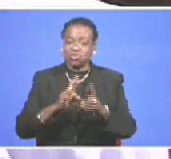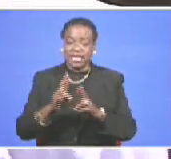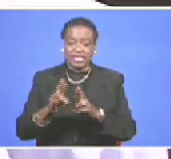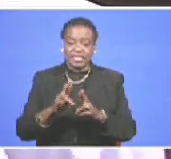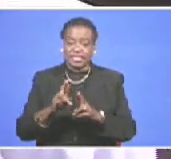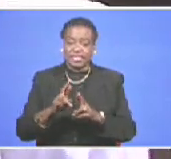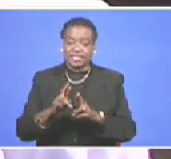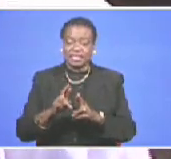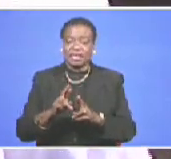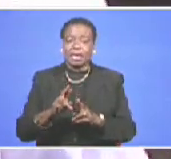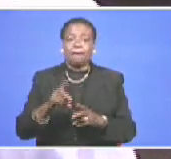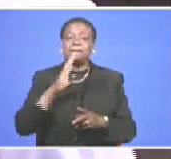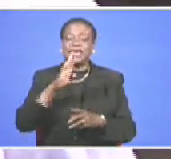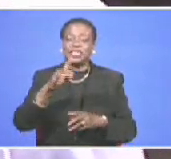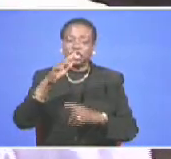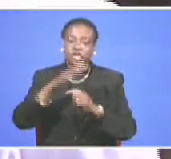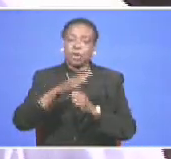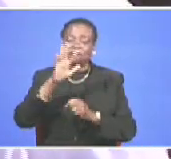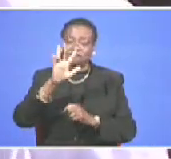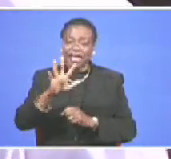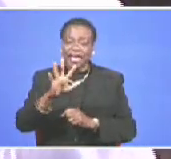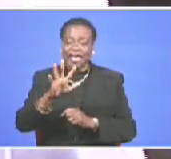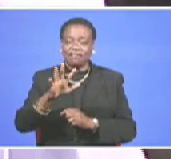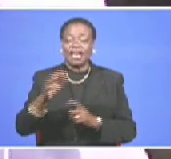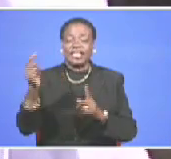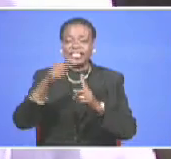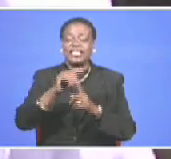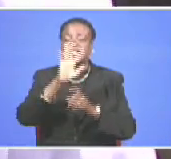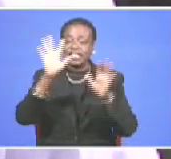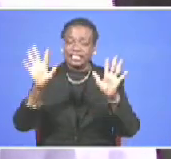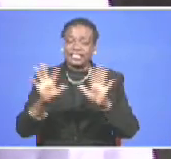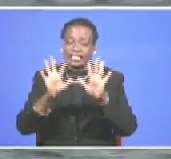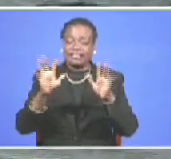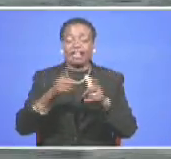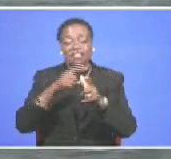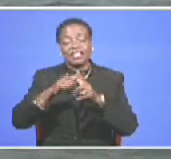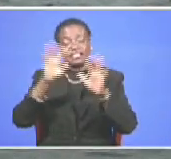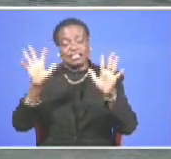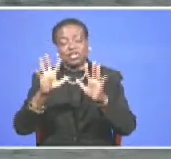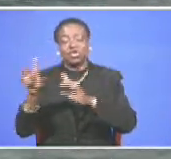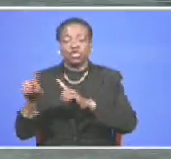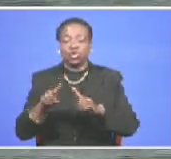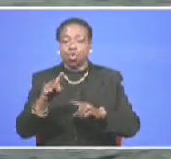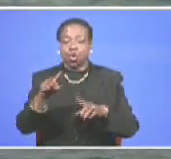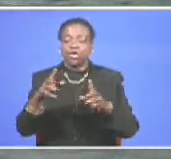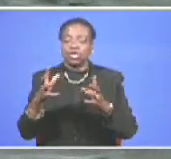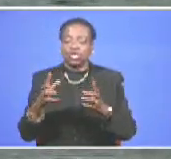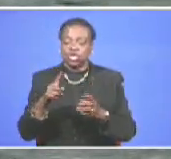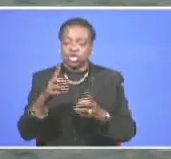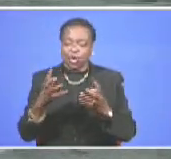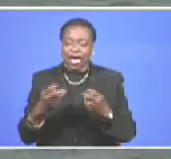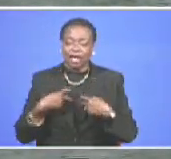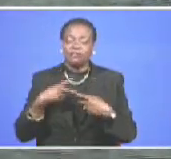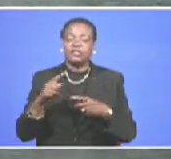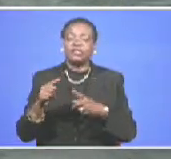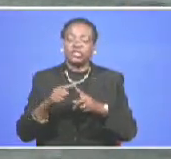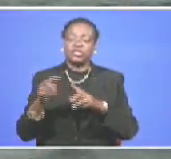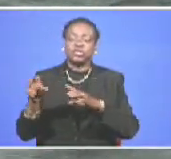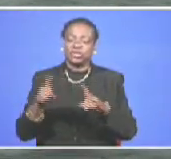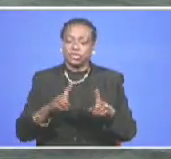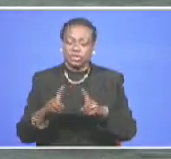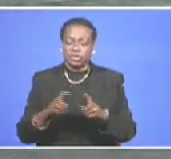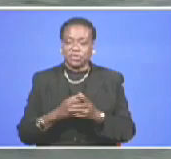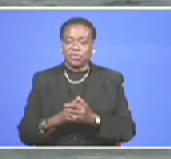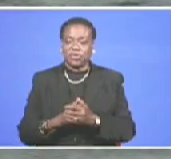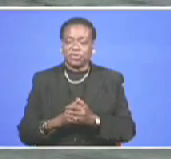So, once I stay in the top 5 for now, then Sunday you got to do what you got to do. Do you think that's a fair format, that maybe you didn't have the